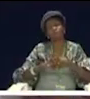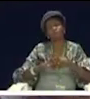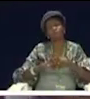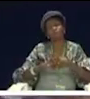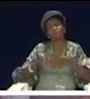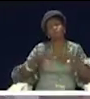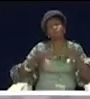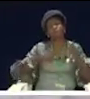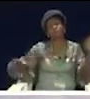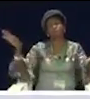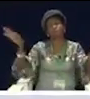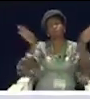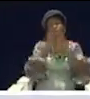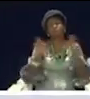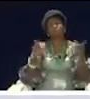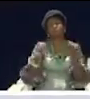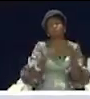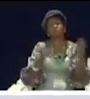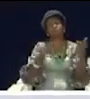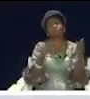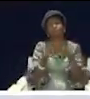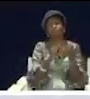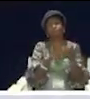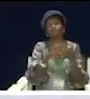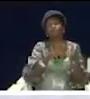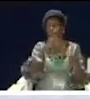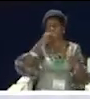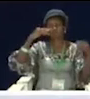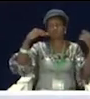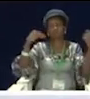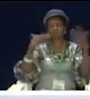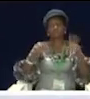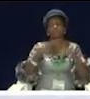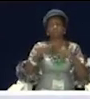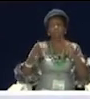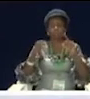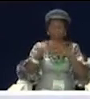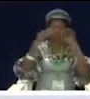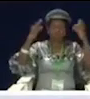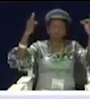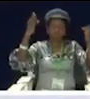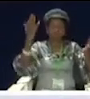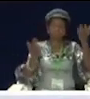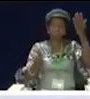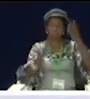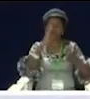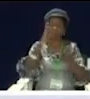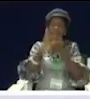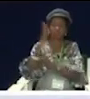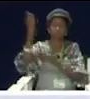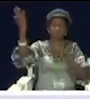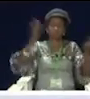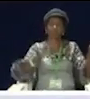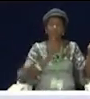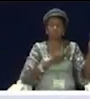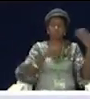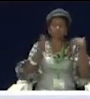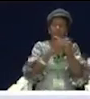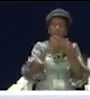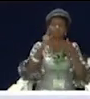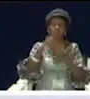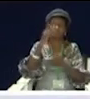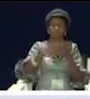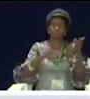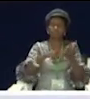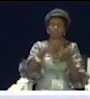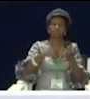Let me close with this. I haven't finished, but in future, maybe God will bring us back to some of these